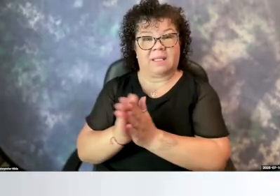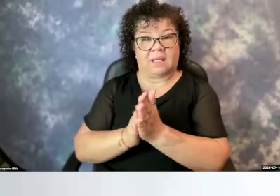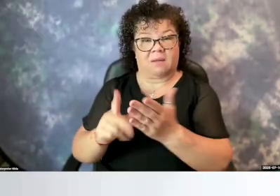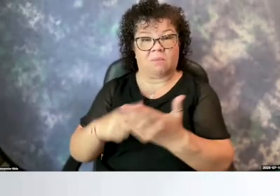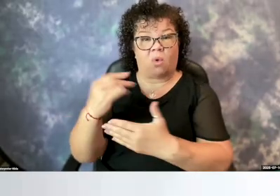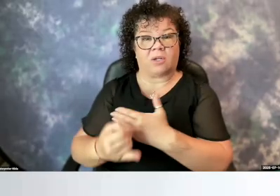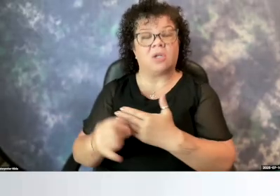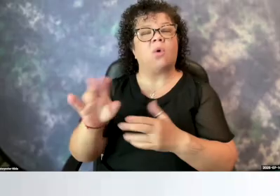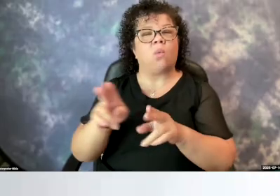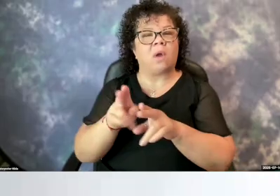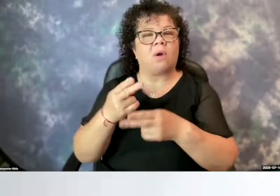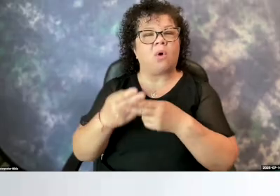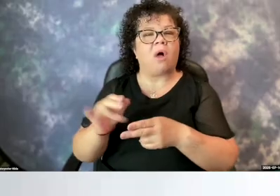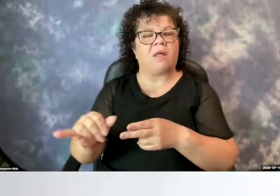the